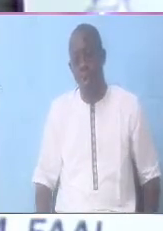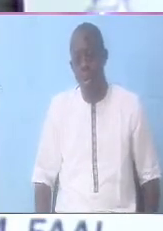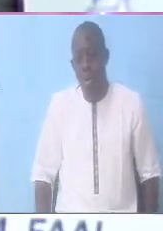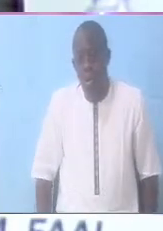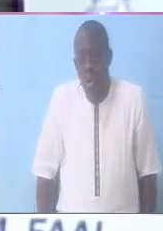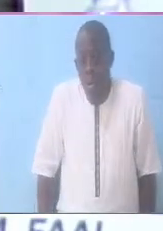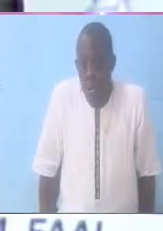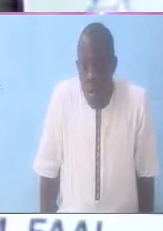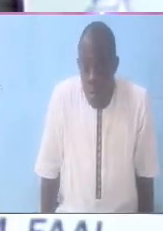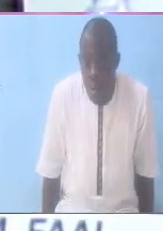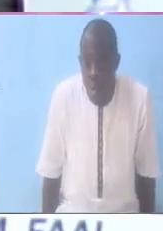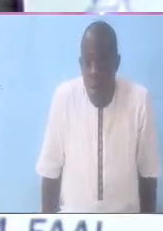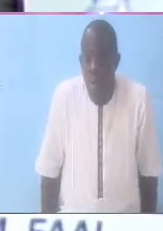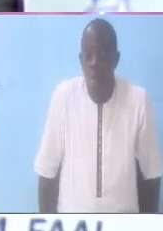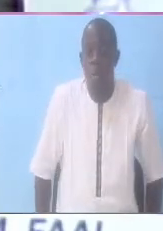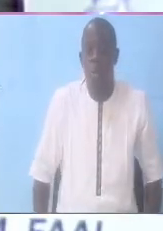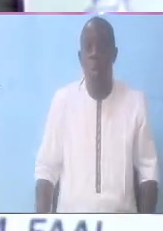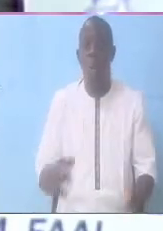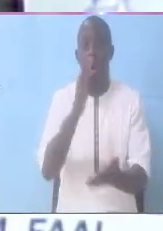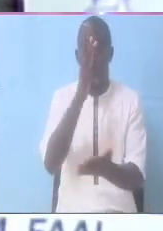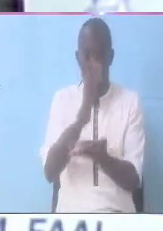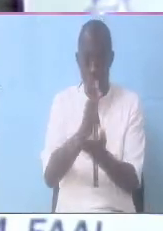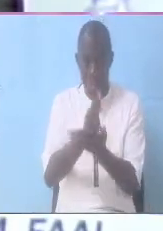The witness now says